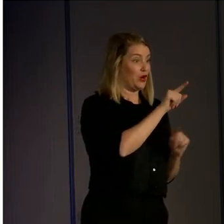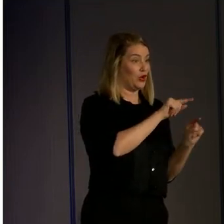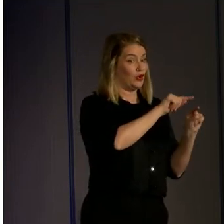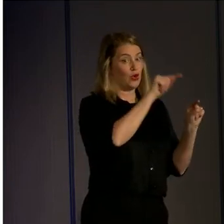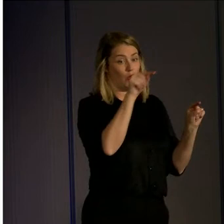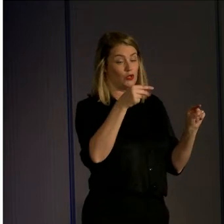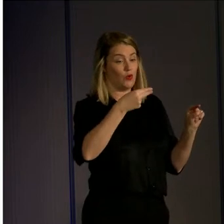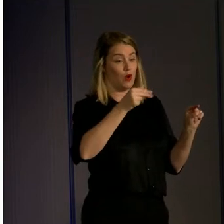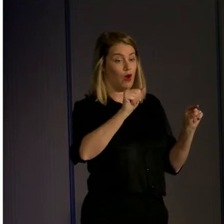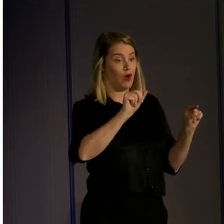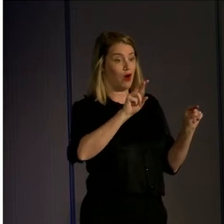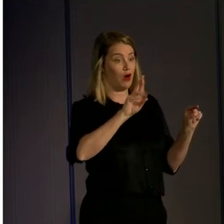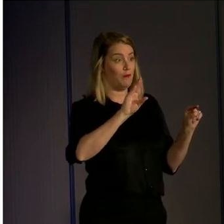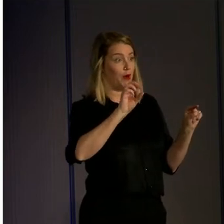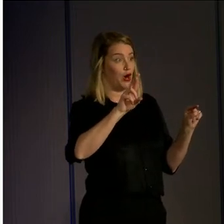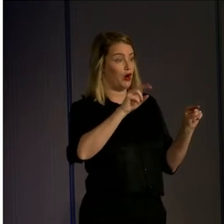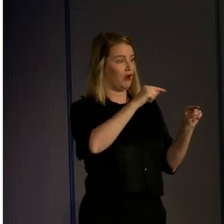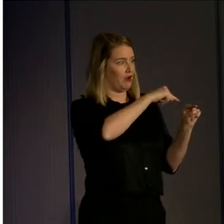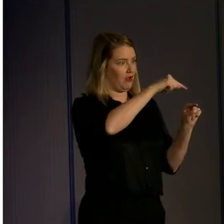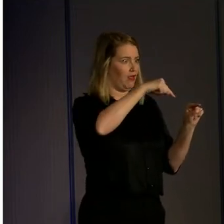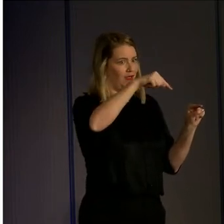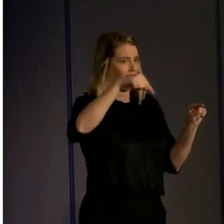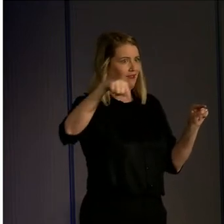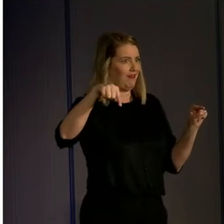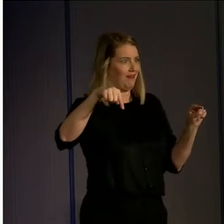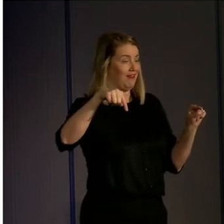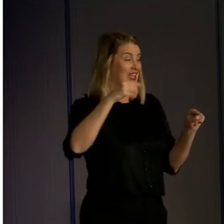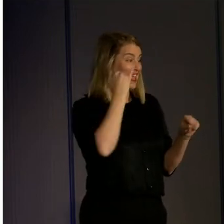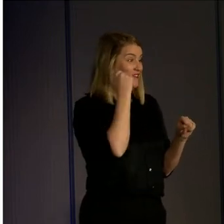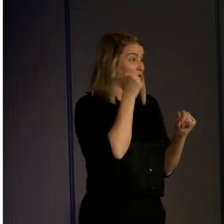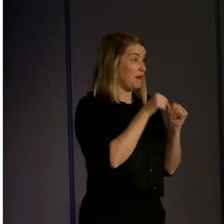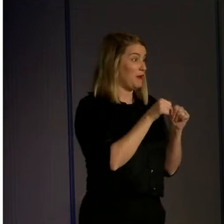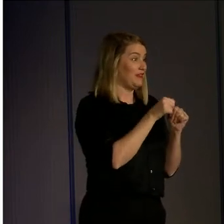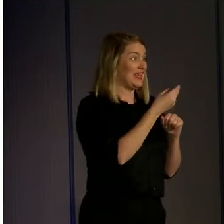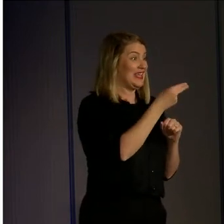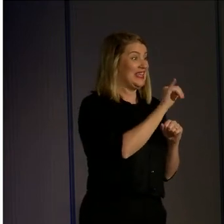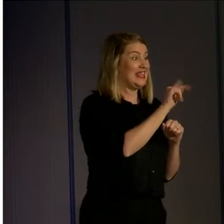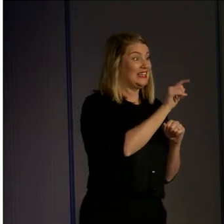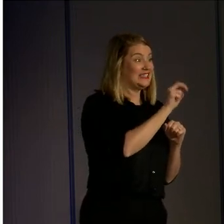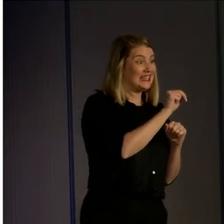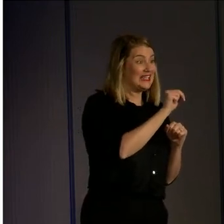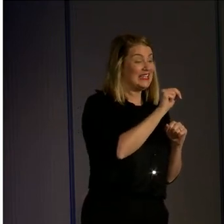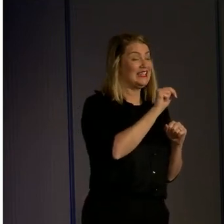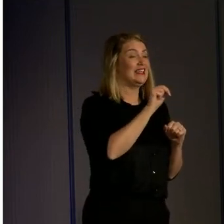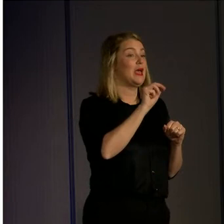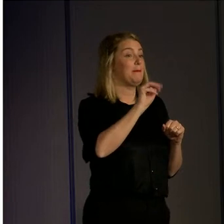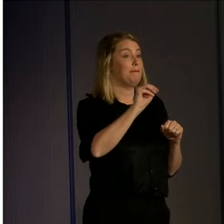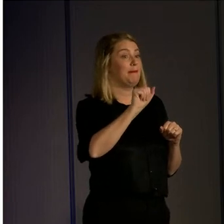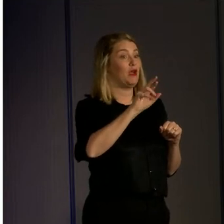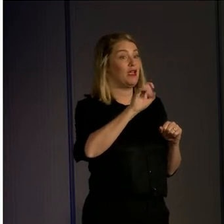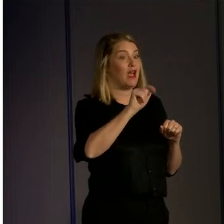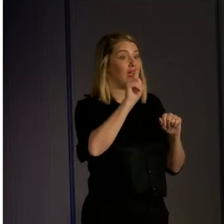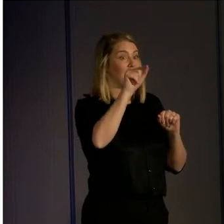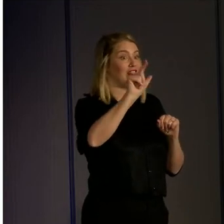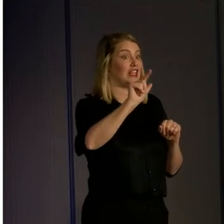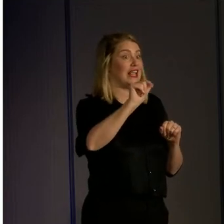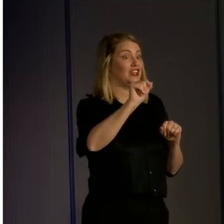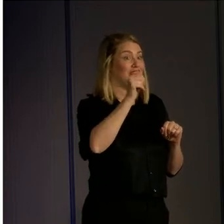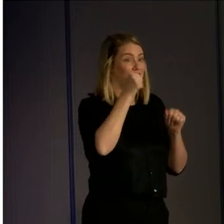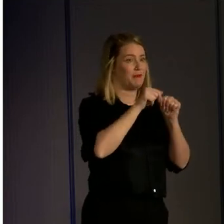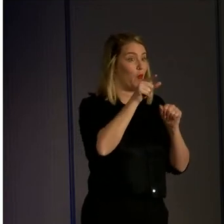Well, and for those of you who remember going from the Hilton to the Marriott in Los Angeles, anyone in the room for that? Oh, one in the